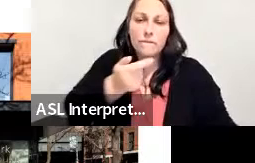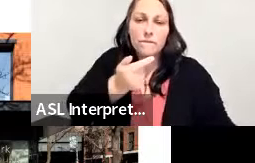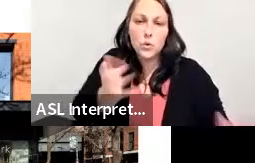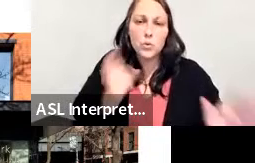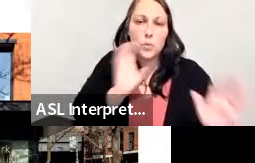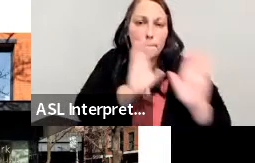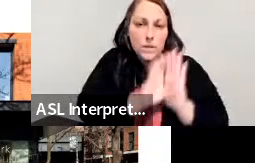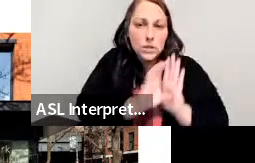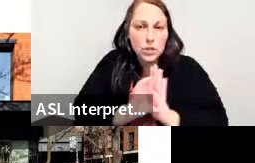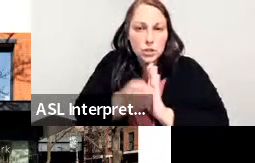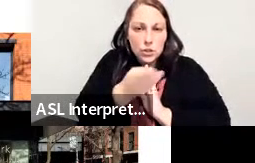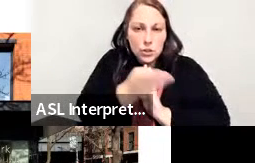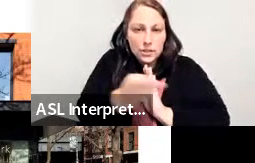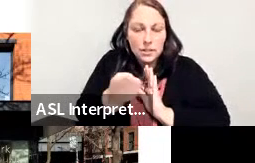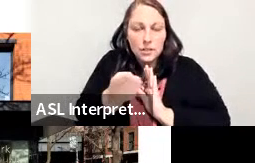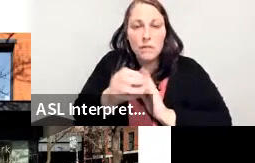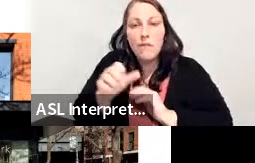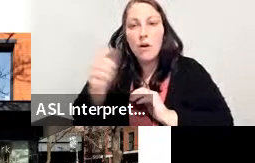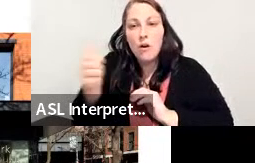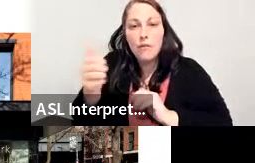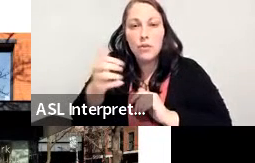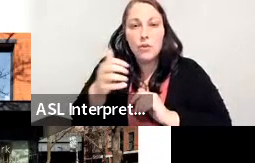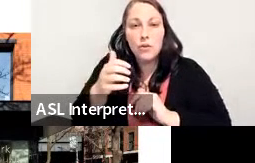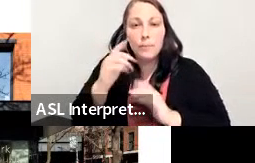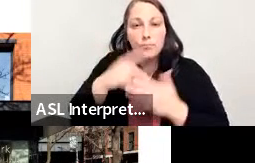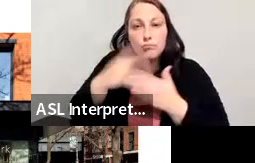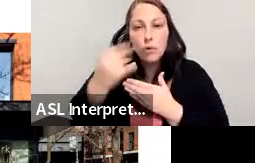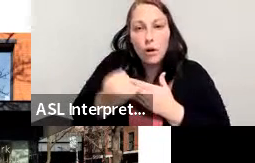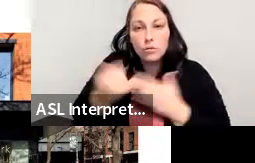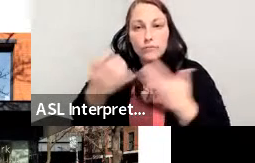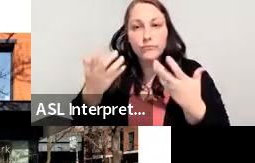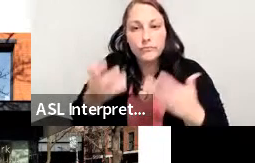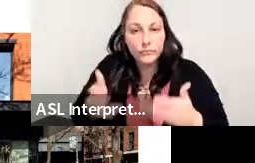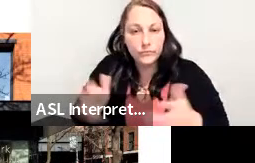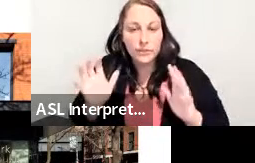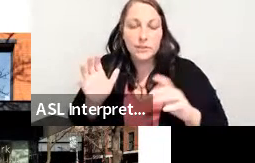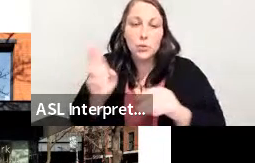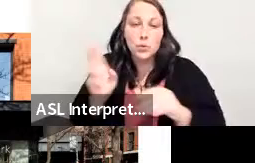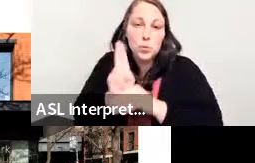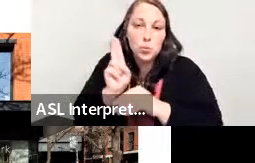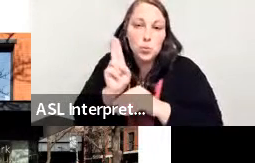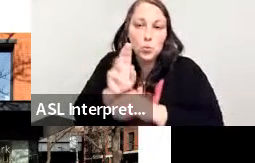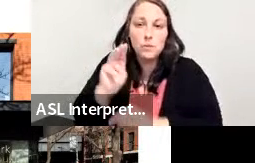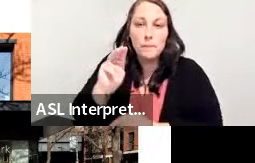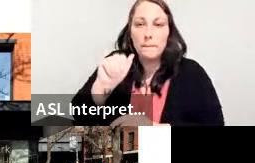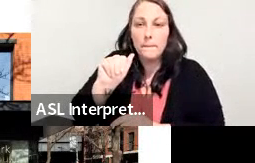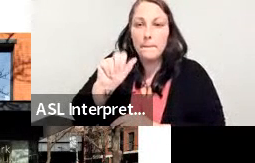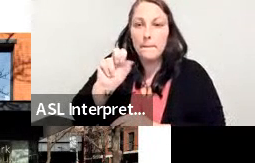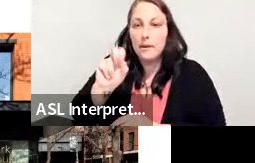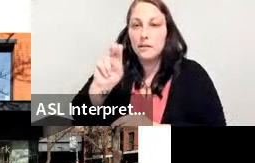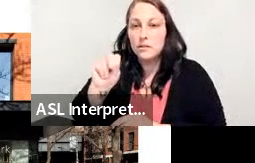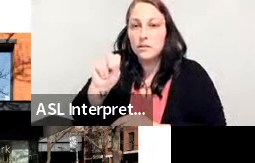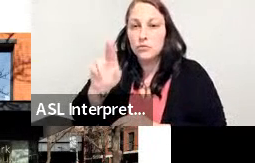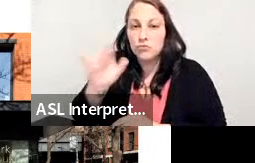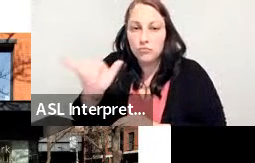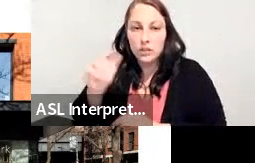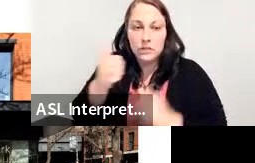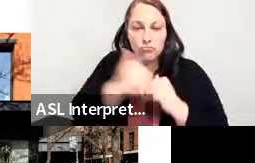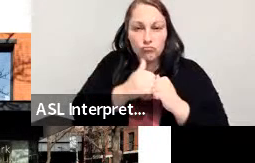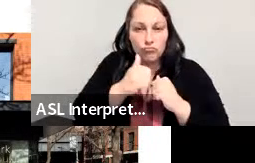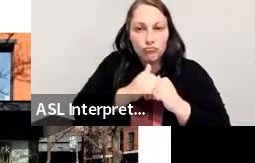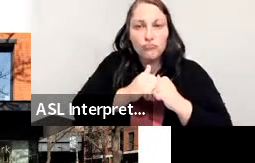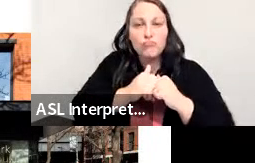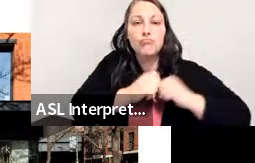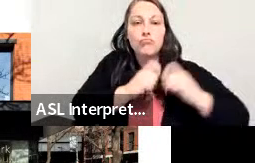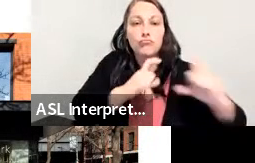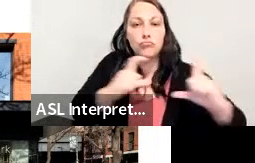done that use masonry and demonstrate how we work with these materials